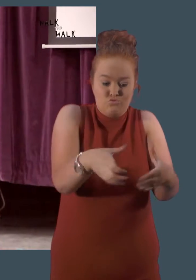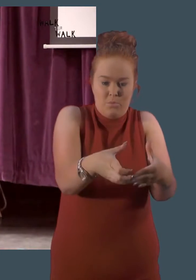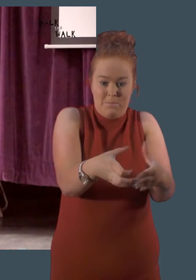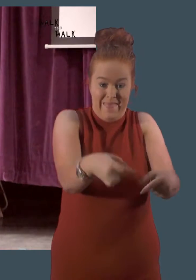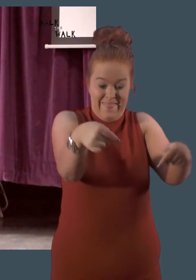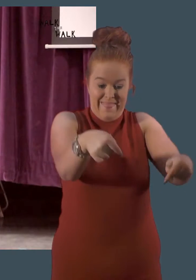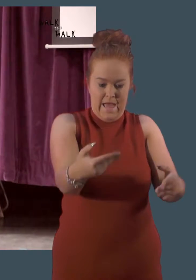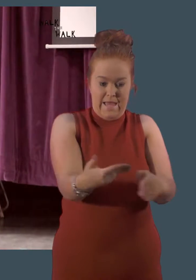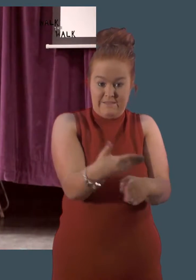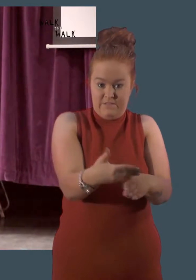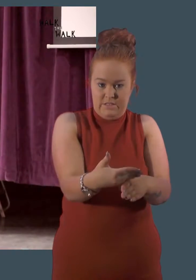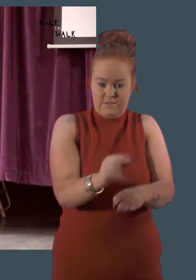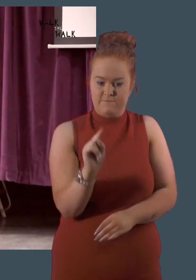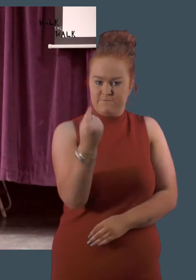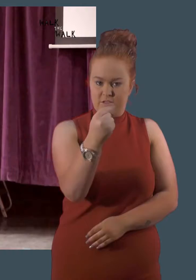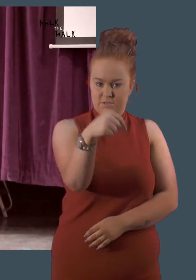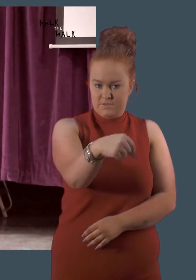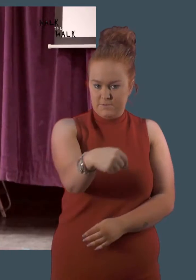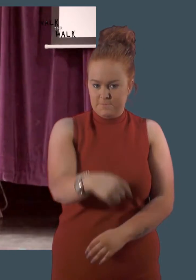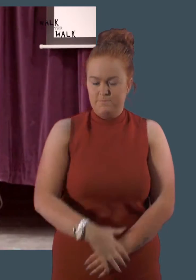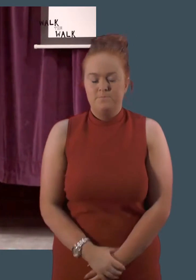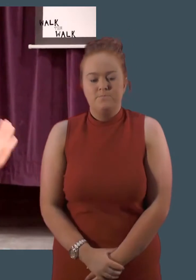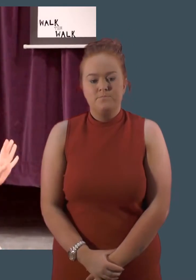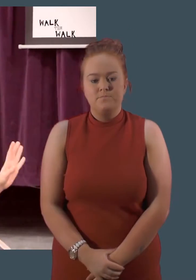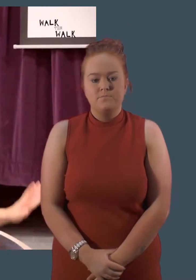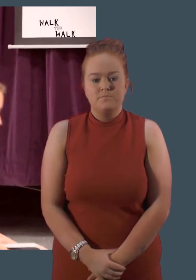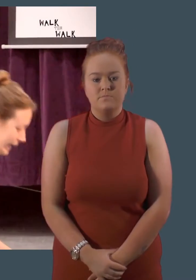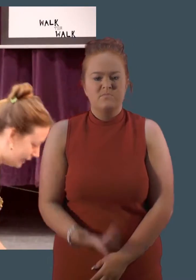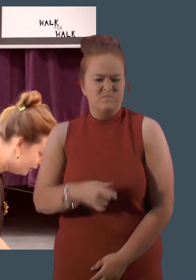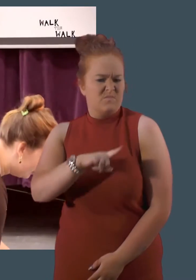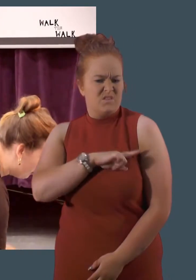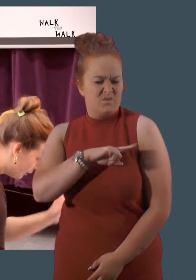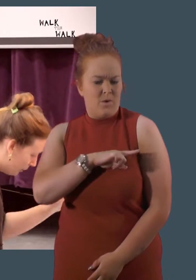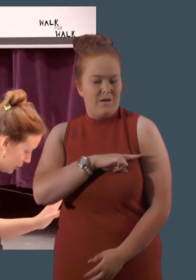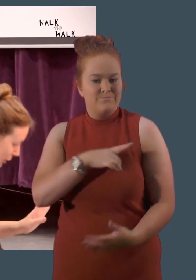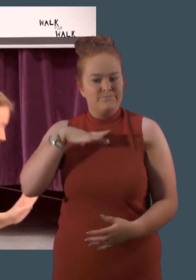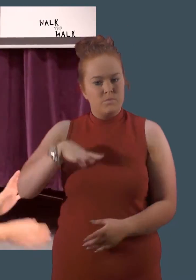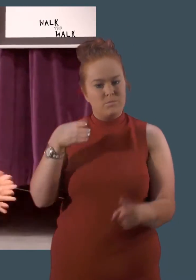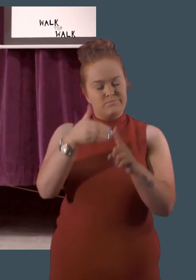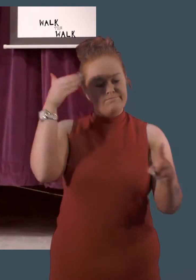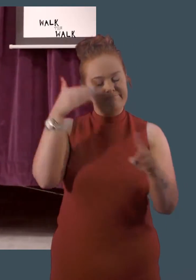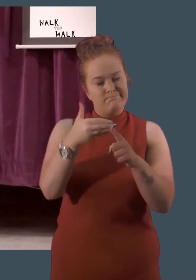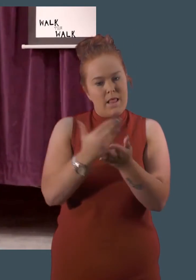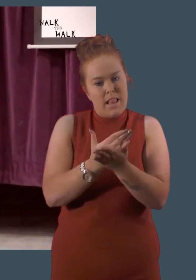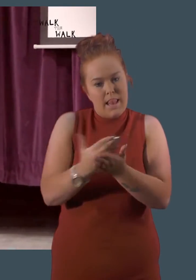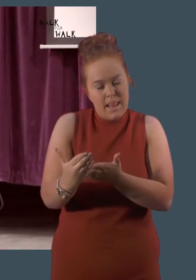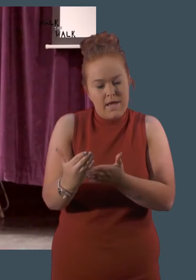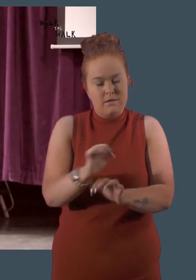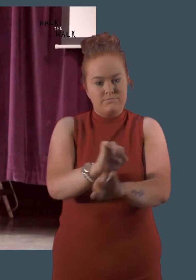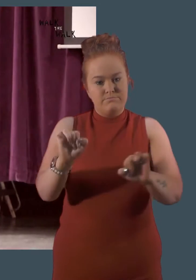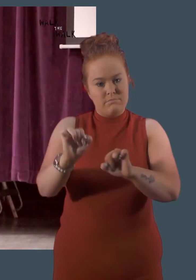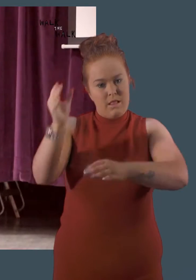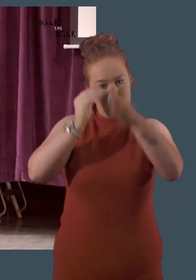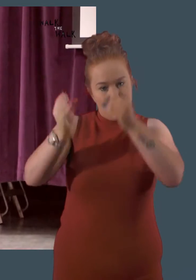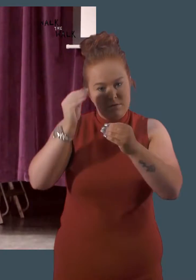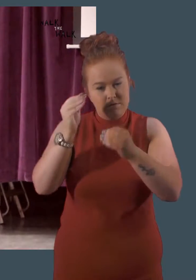are going to have to get up and move around a little bit. But before you do that, I'll just explain roughly what we're going to do. This